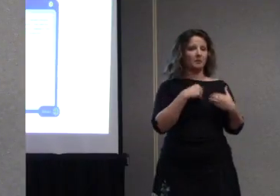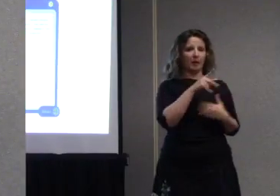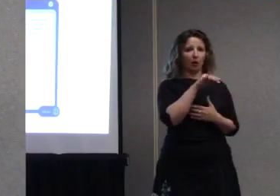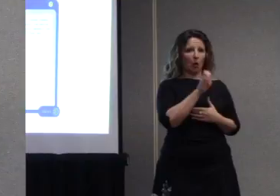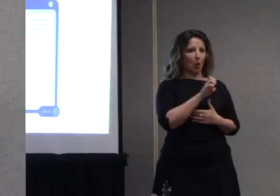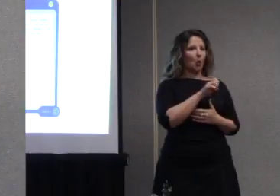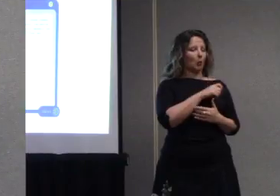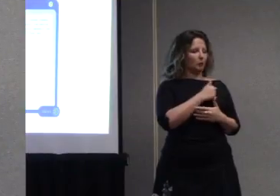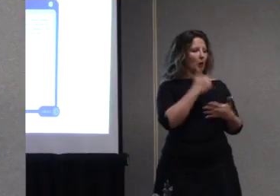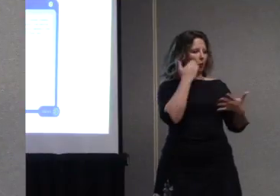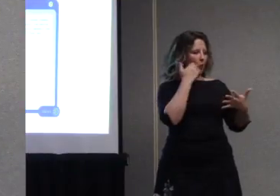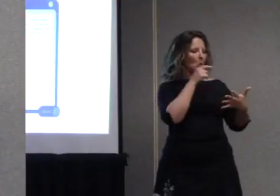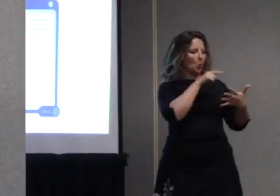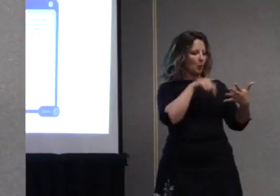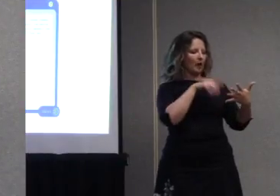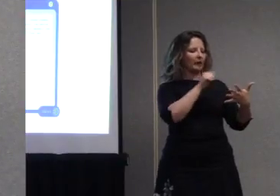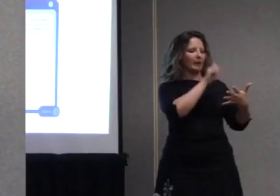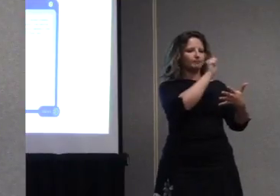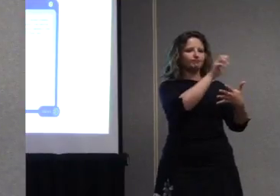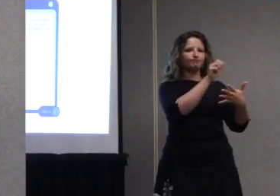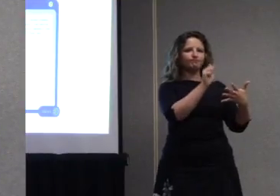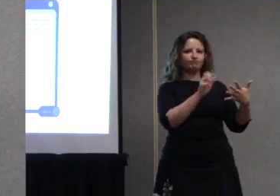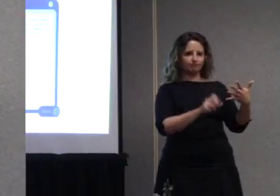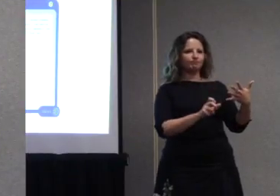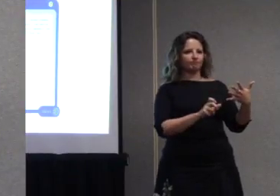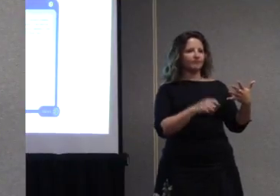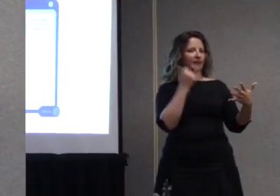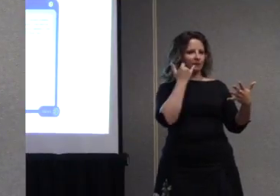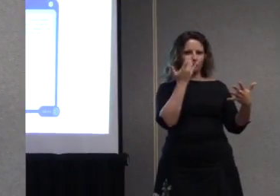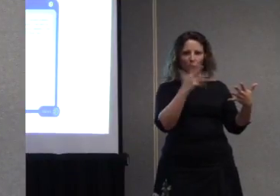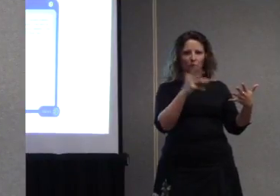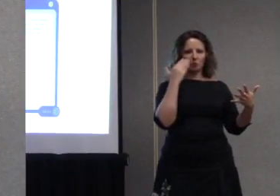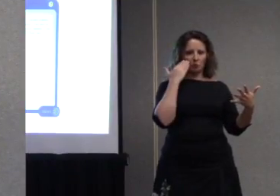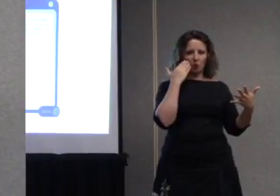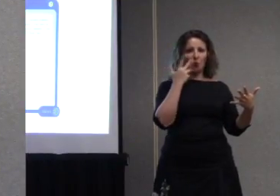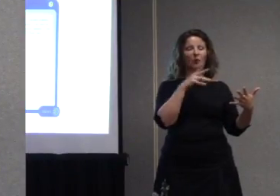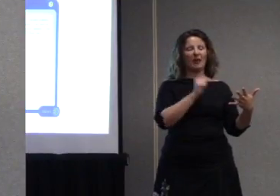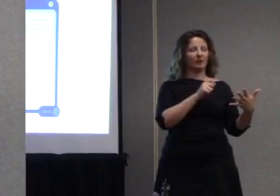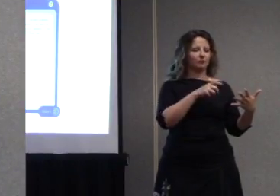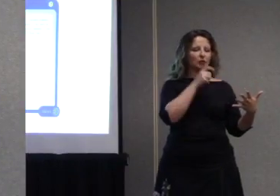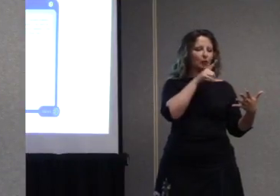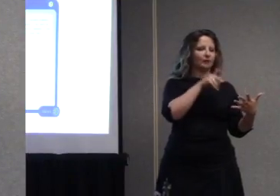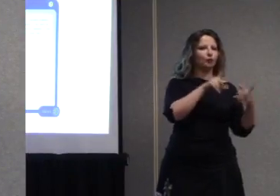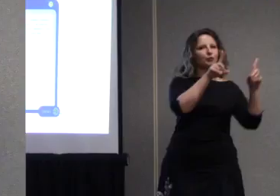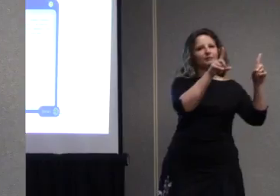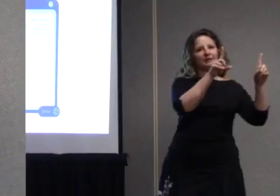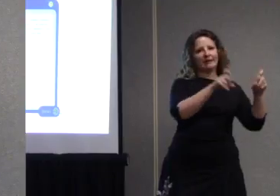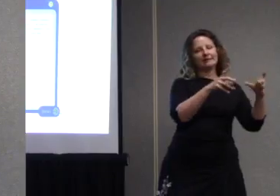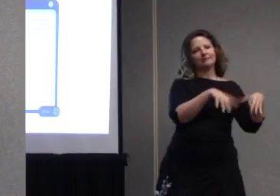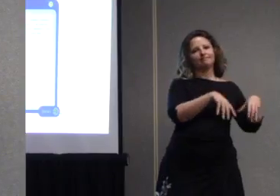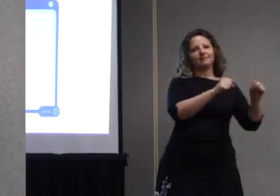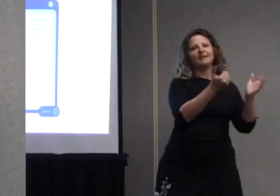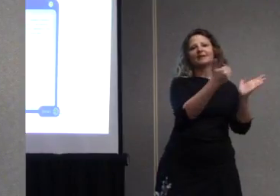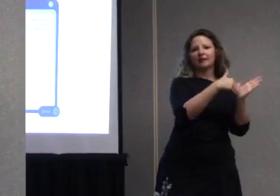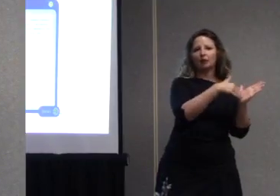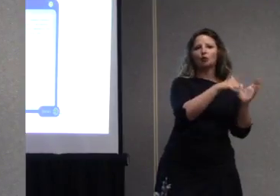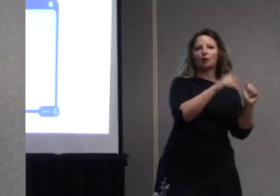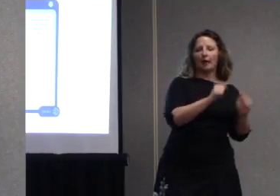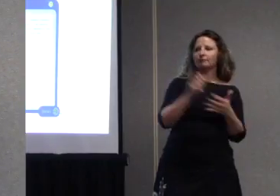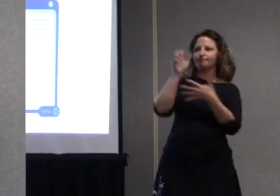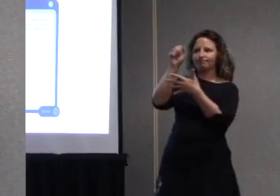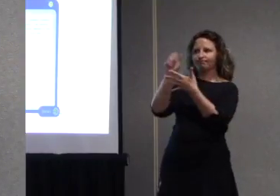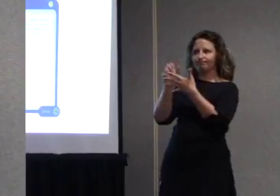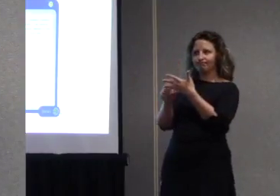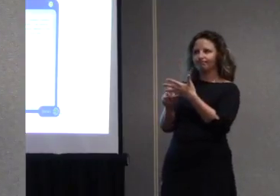your RACIC code and you know what it is, you can bypass taking the inventory again. You come to this particular